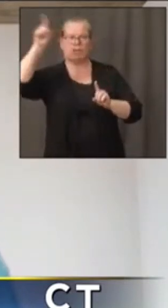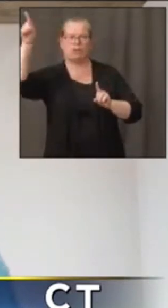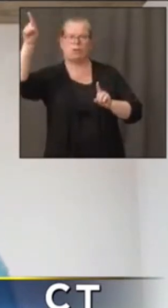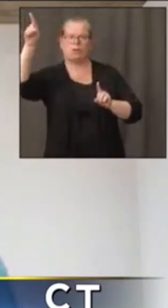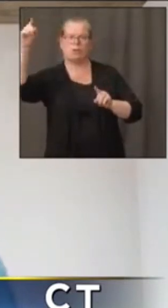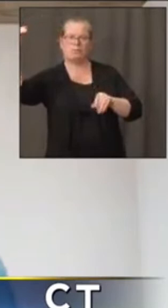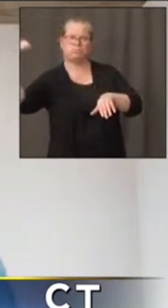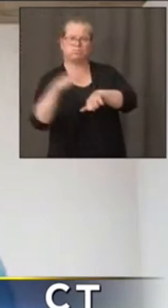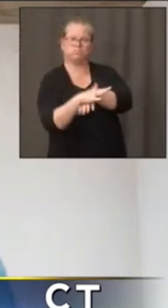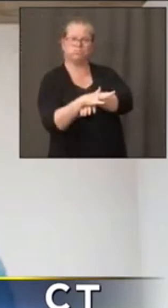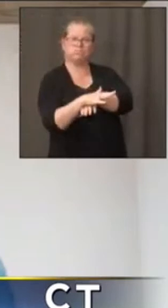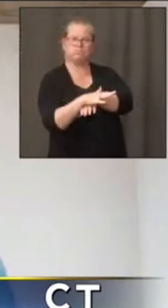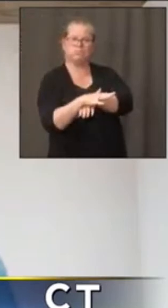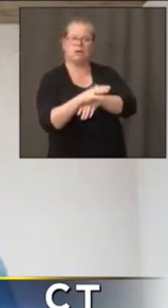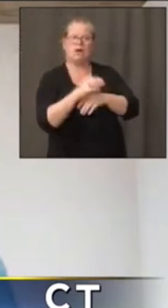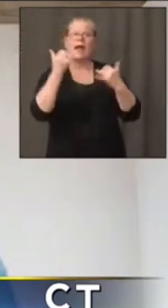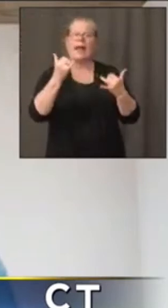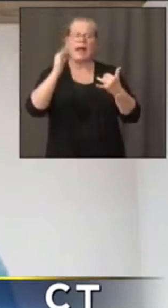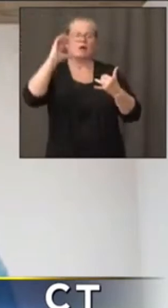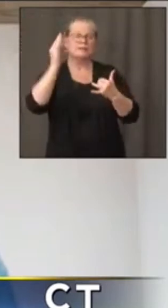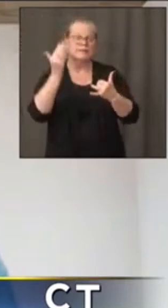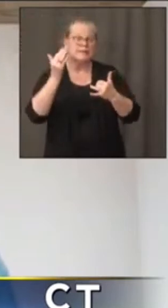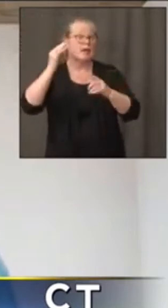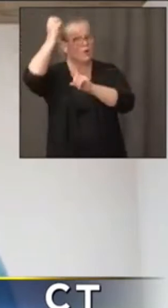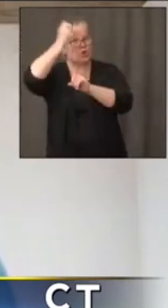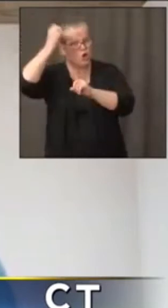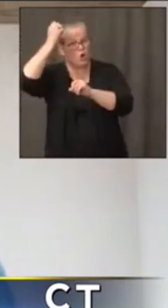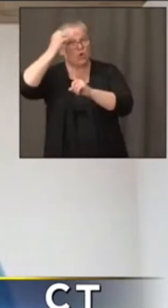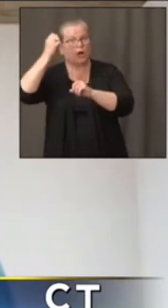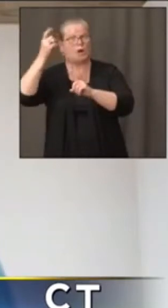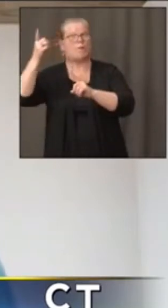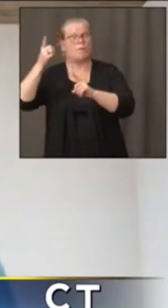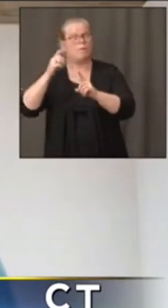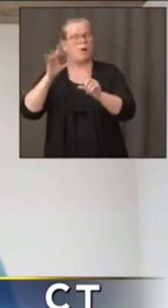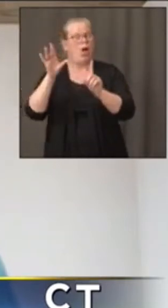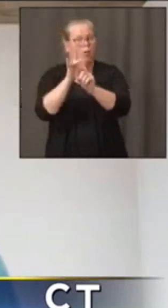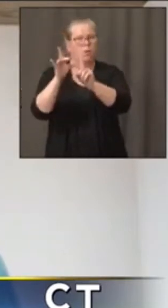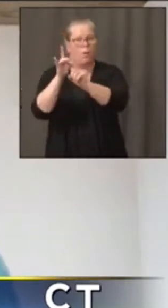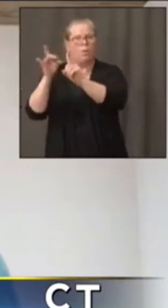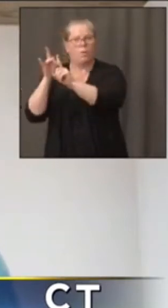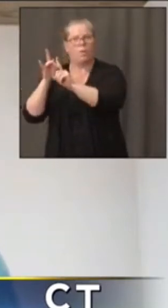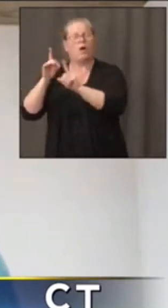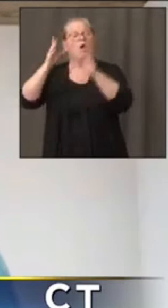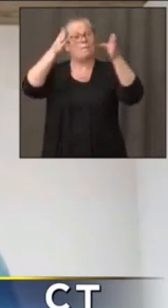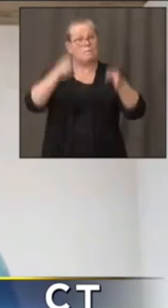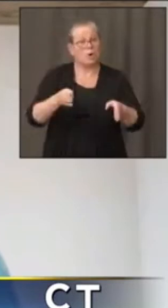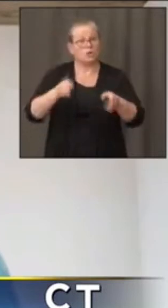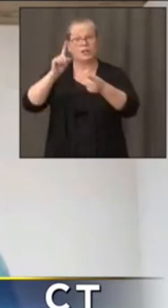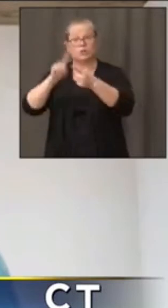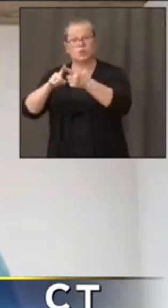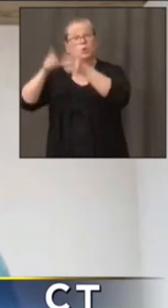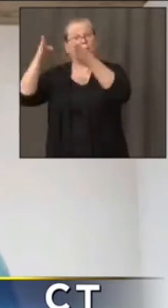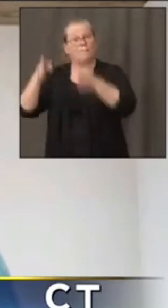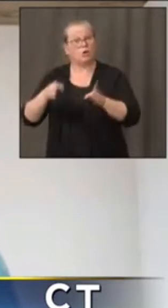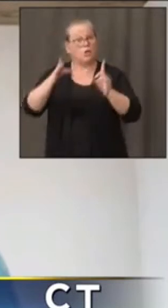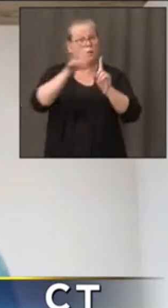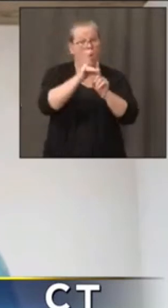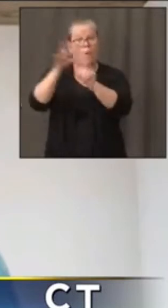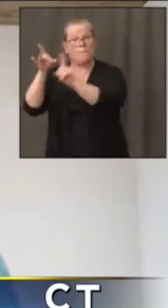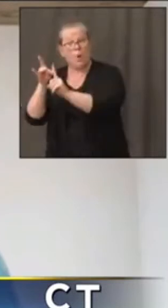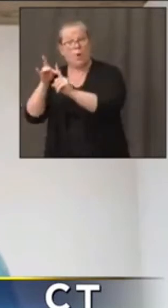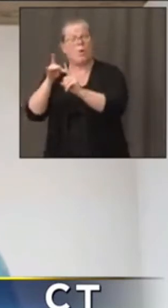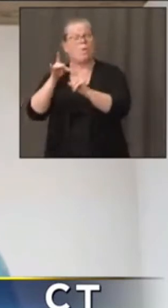transmissible from person then strained from home and so there's no evidence at this point that it